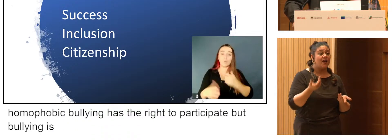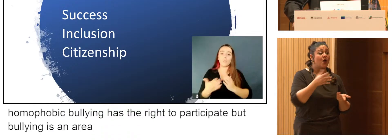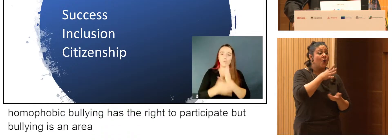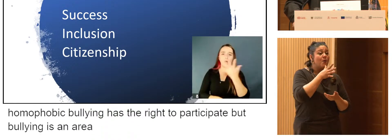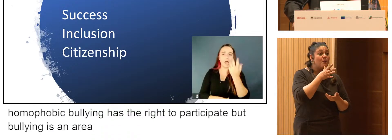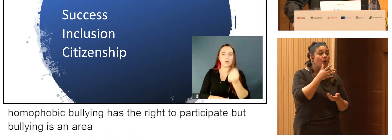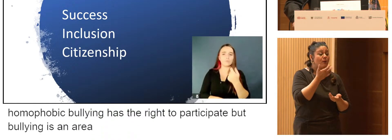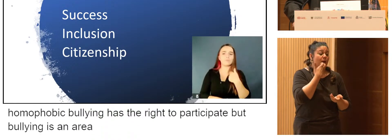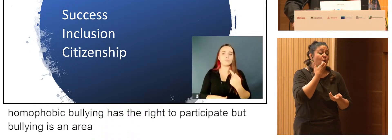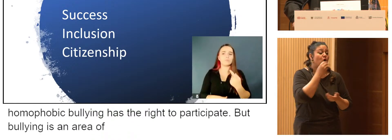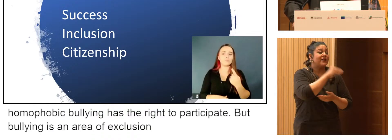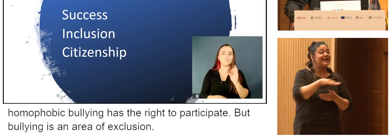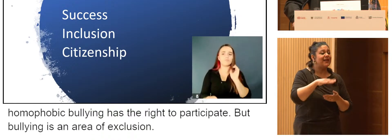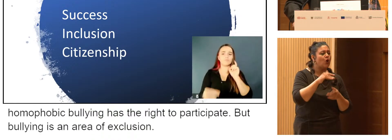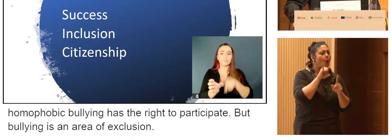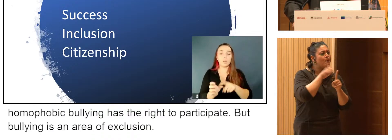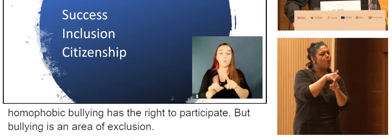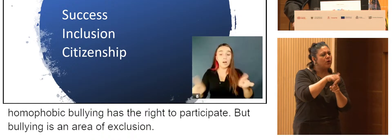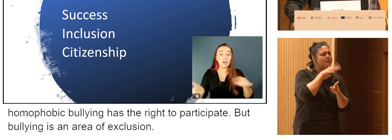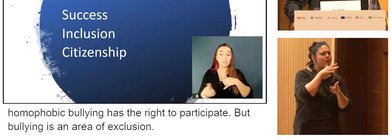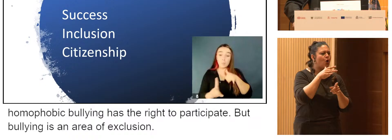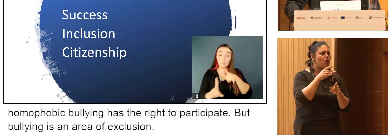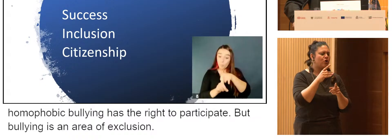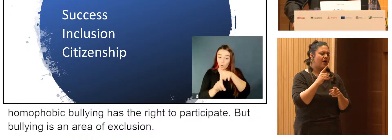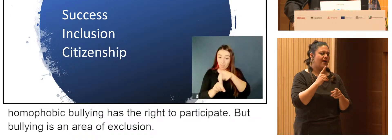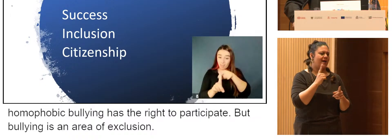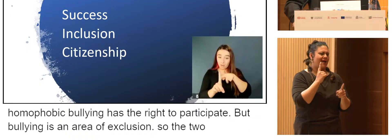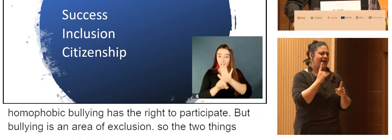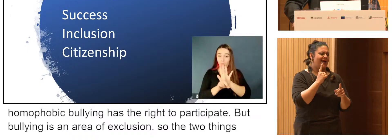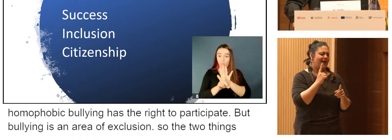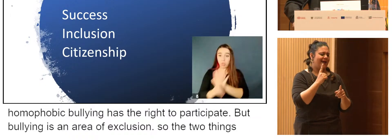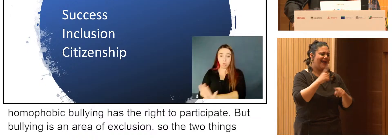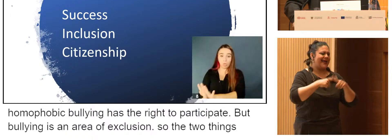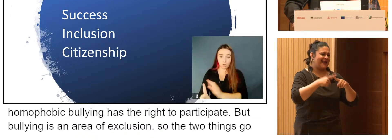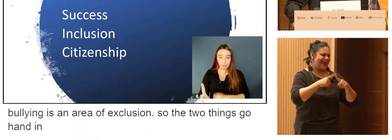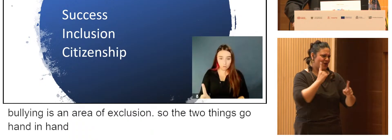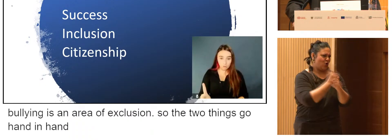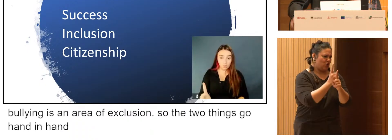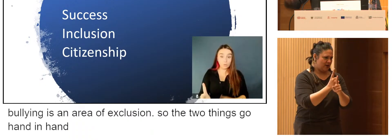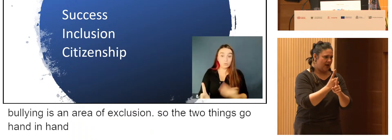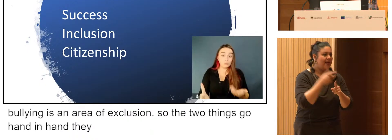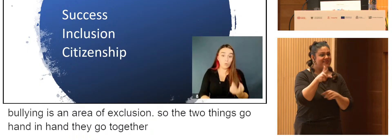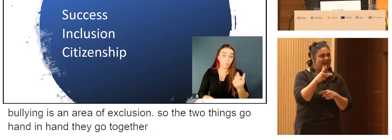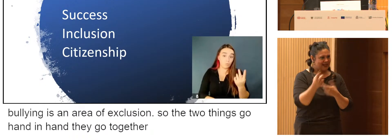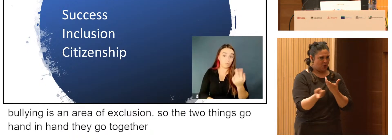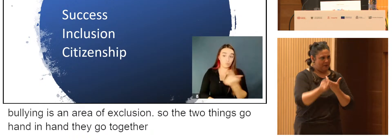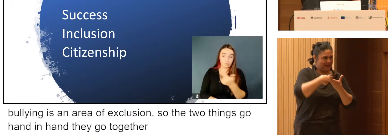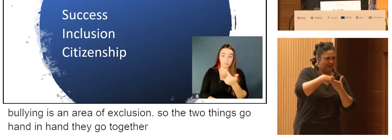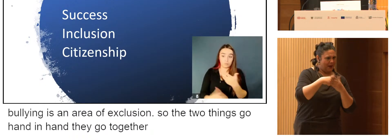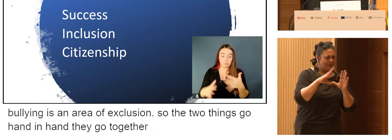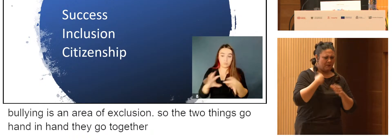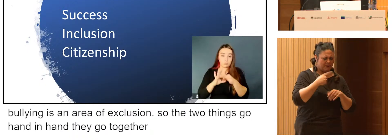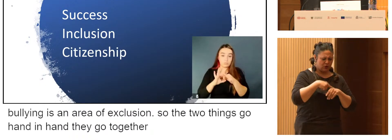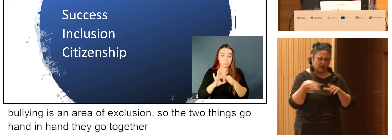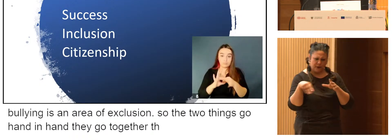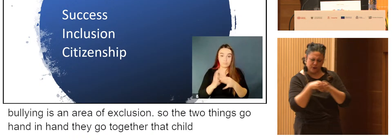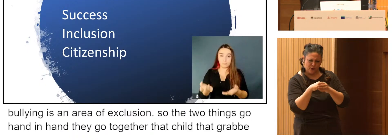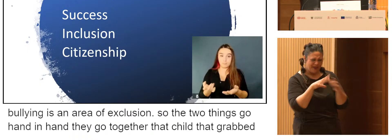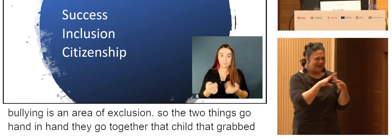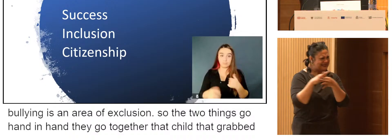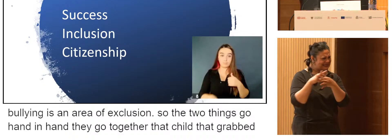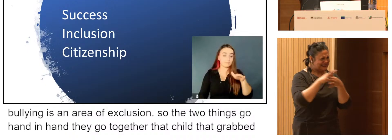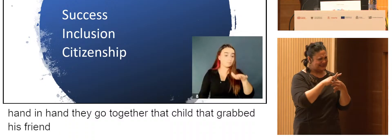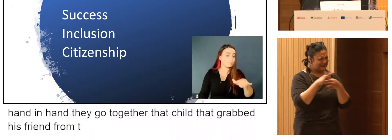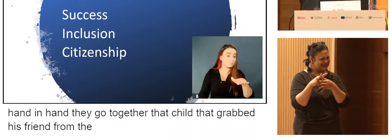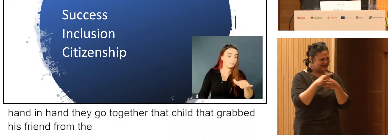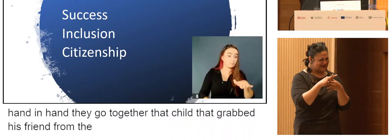exclusion. So the two things go hand in hand. They go together. That child that grabbed his friend from